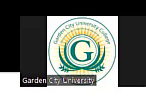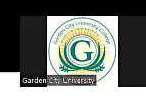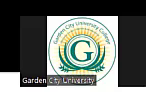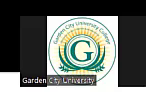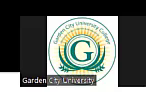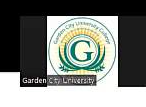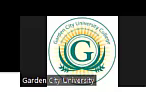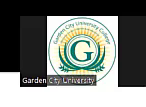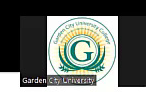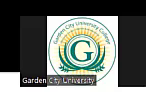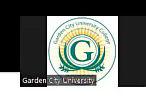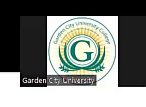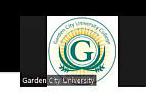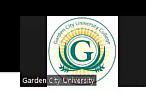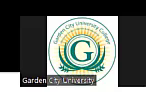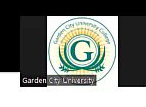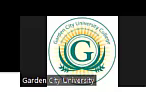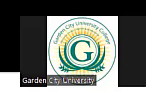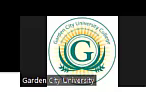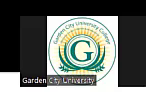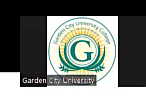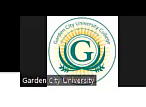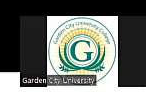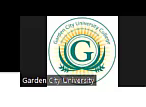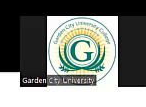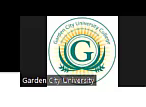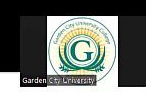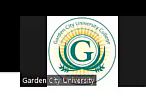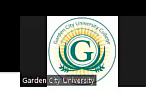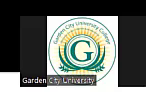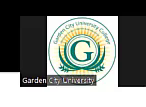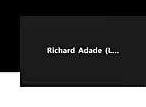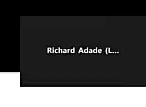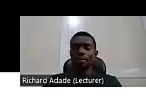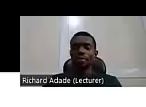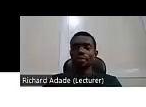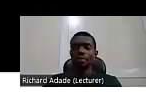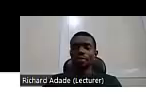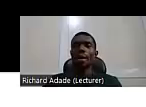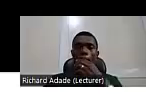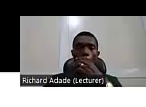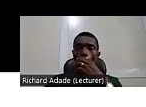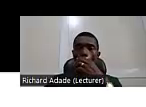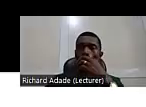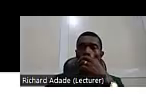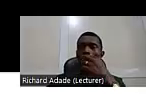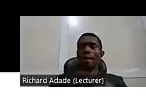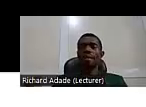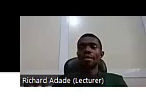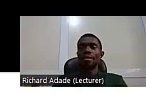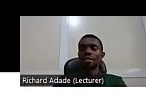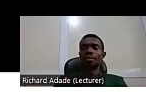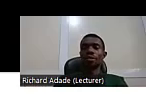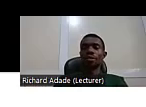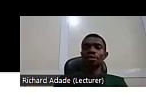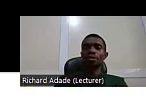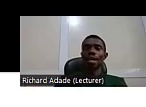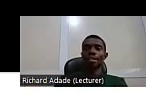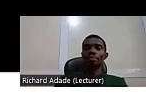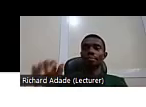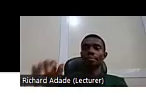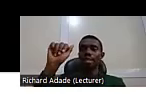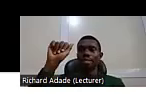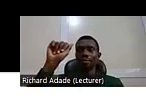B. Okay. Oh, sorry. I think I have to spotlight my video first so that you can see me. Okay, so let's go